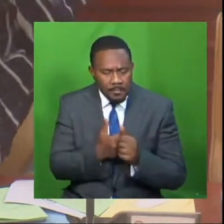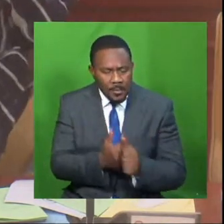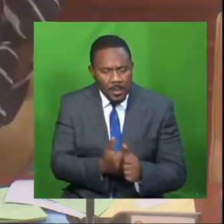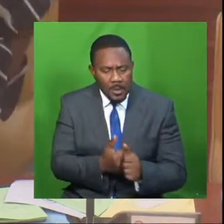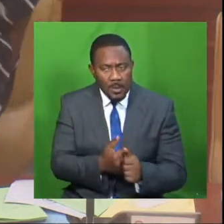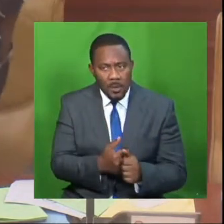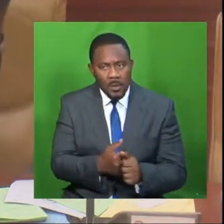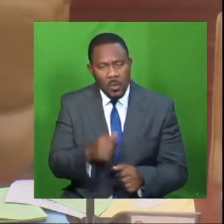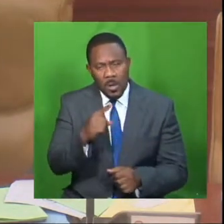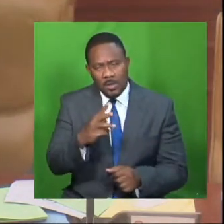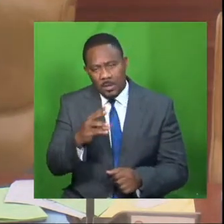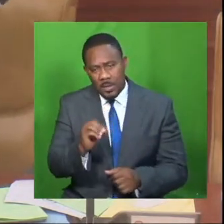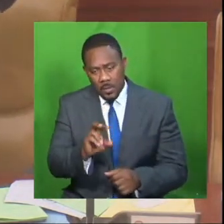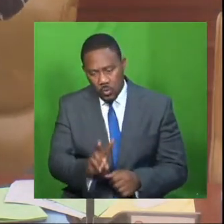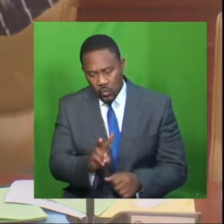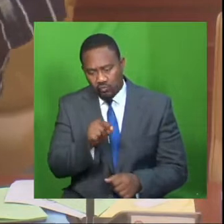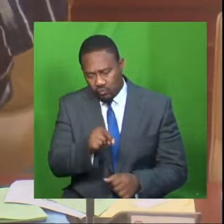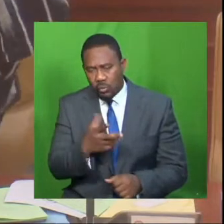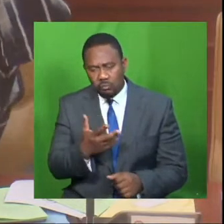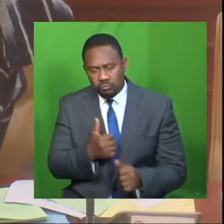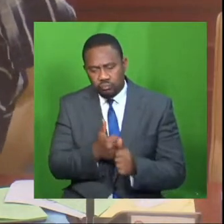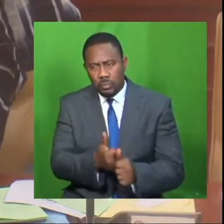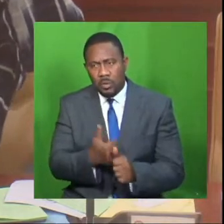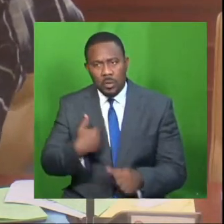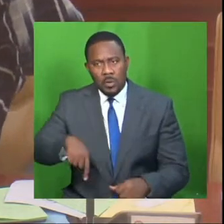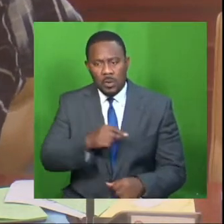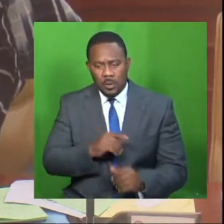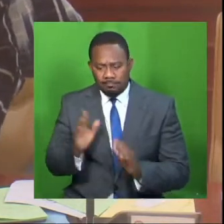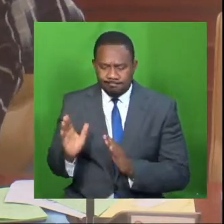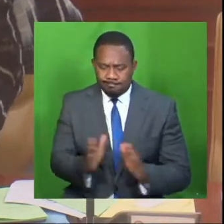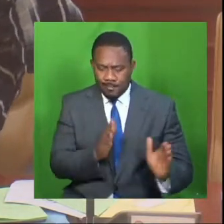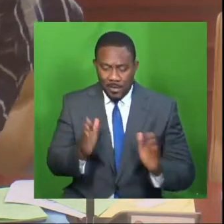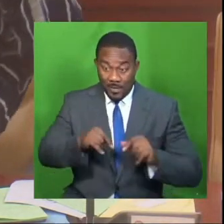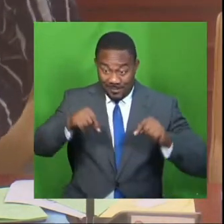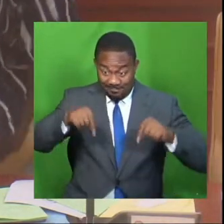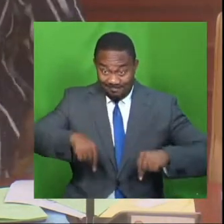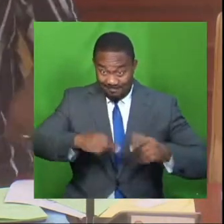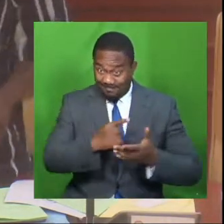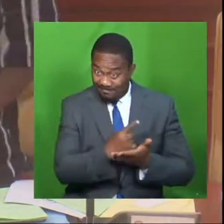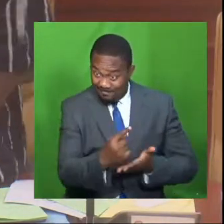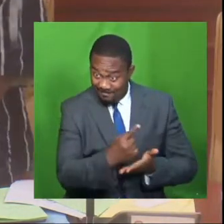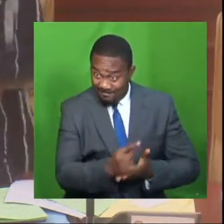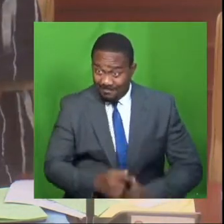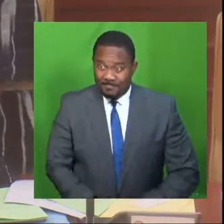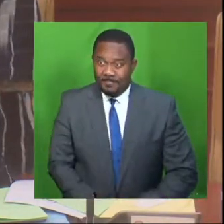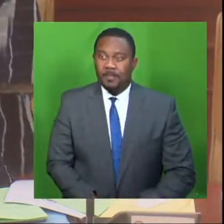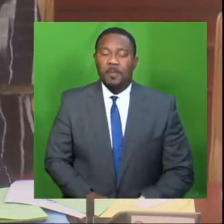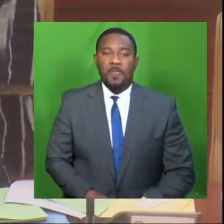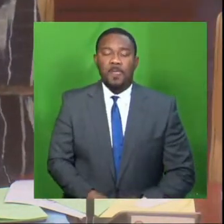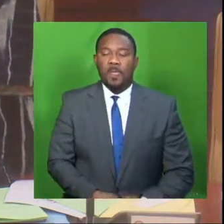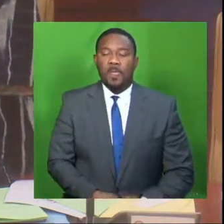Well, right on, Speaker, we didn't know that they are national service personnel, so we are guided accordingly. They are present at the committee